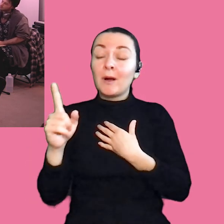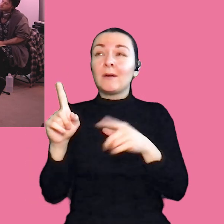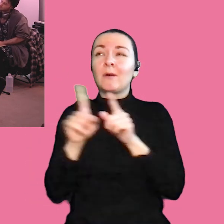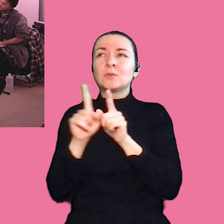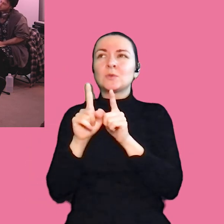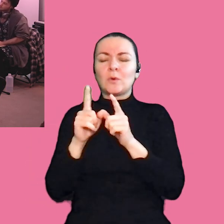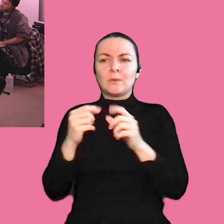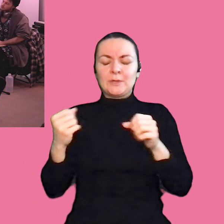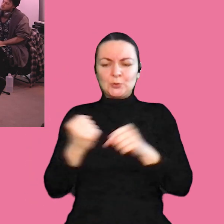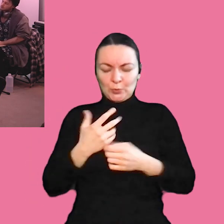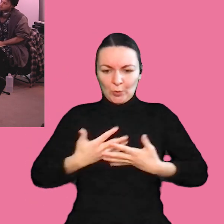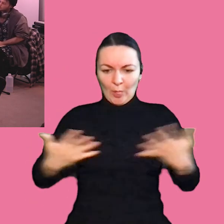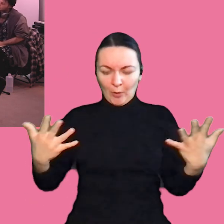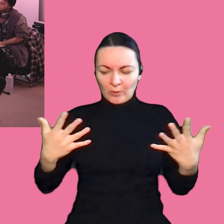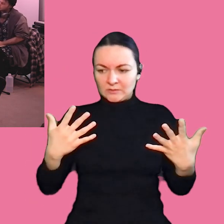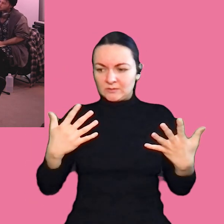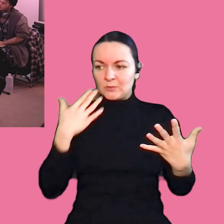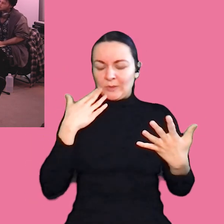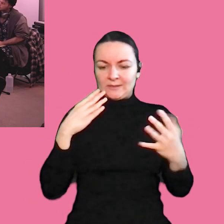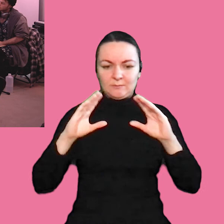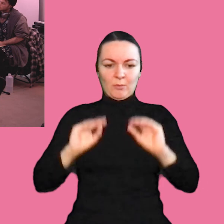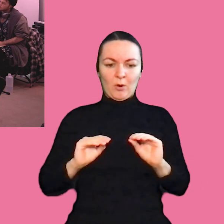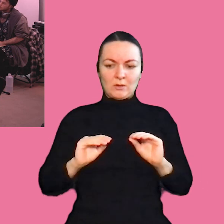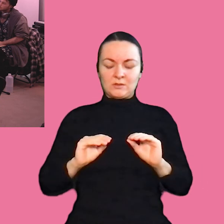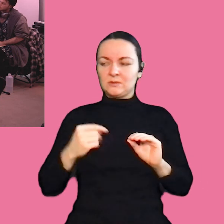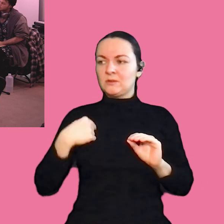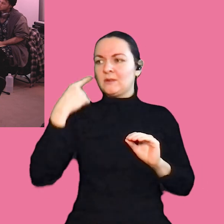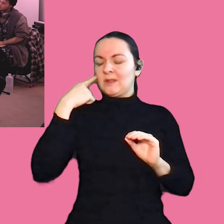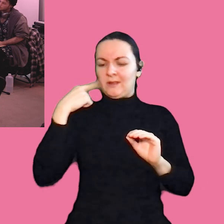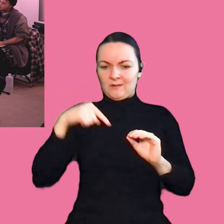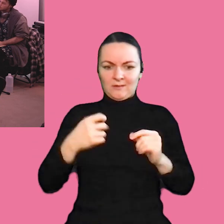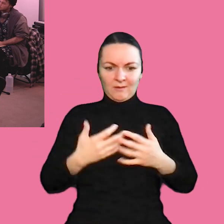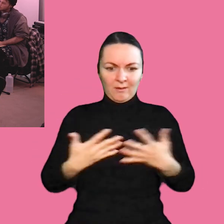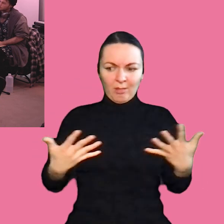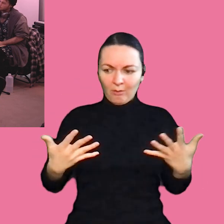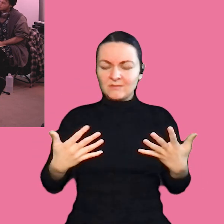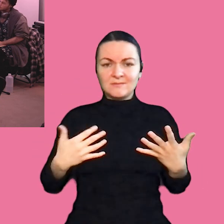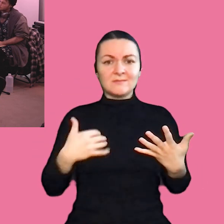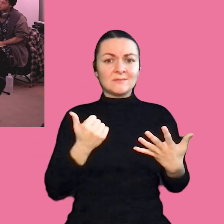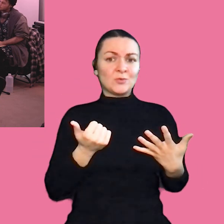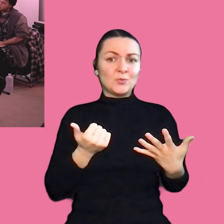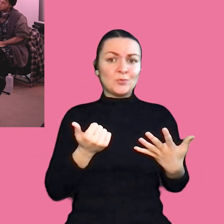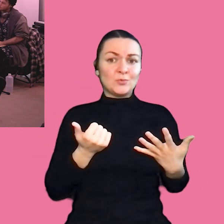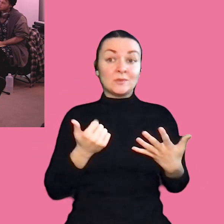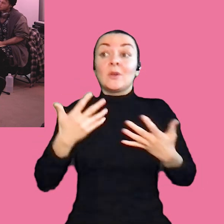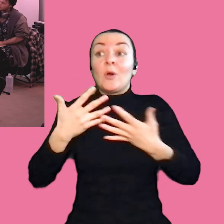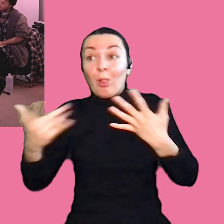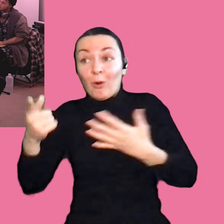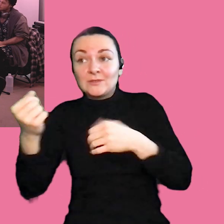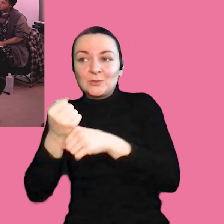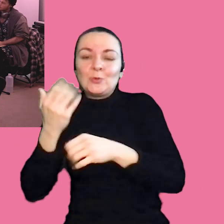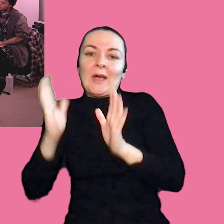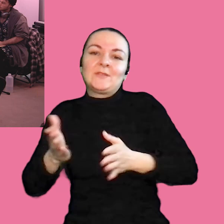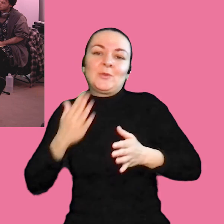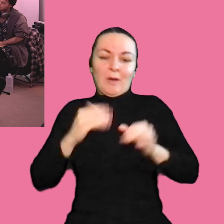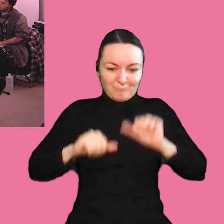than we realize we are. And it's only when you take a moment to pause and look at what we're doing. We're making good, lots more to do, but